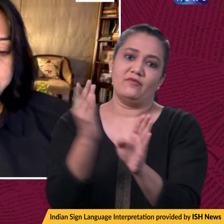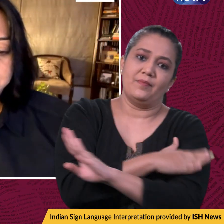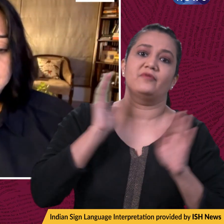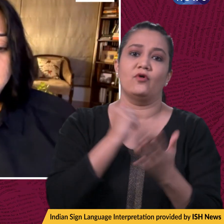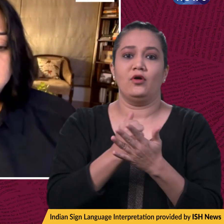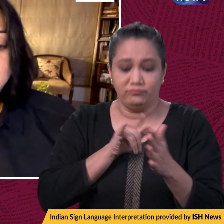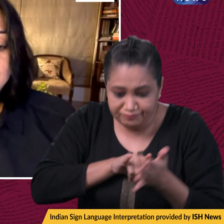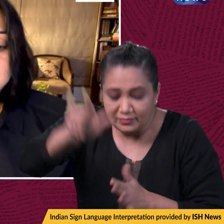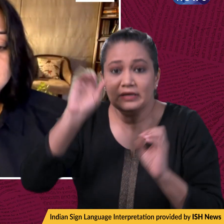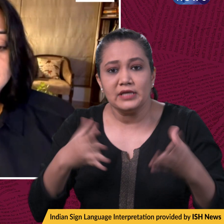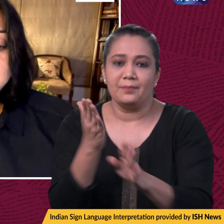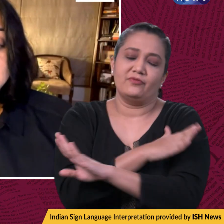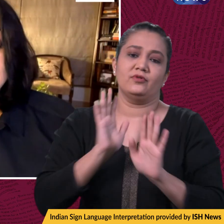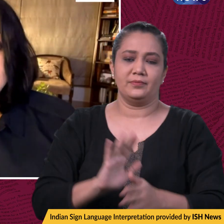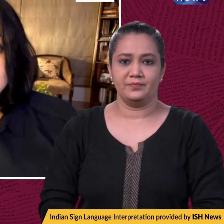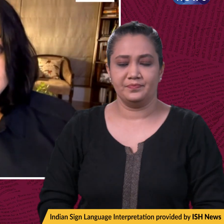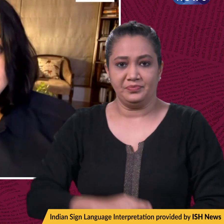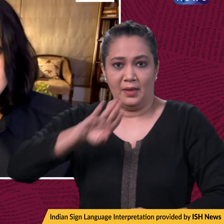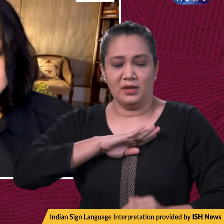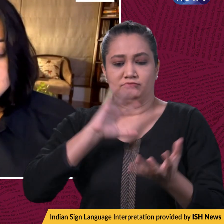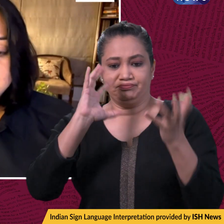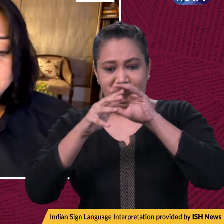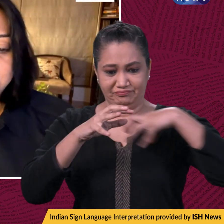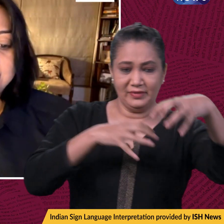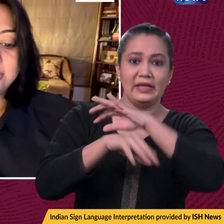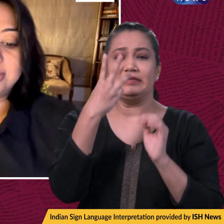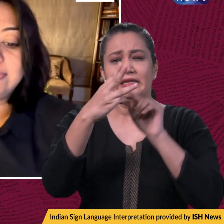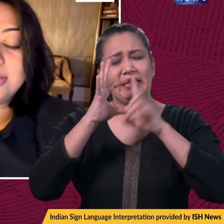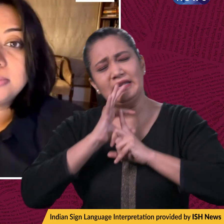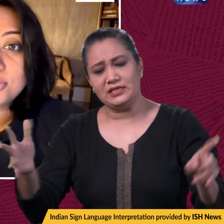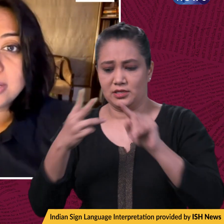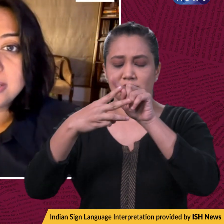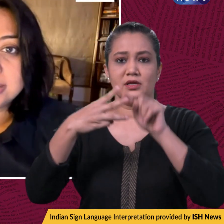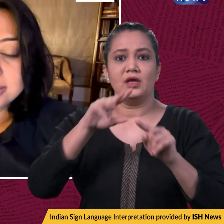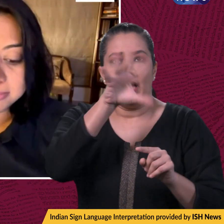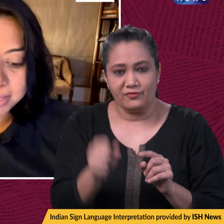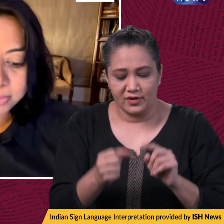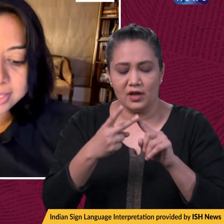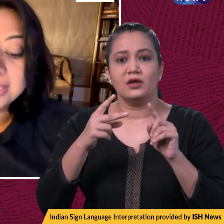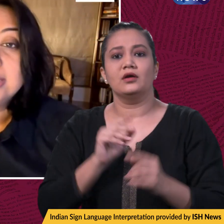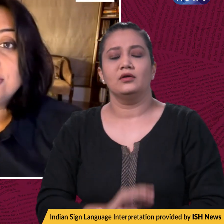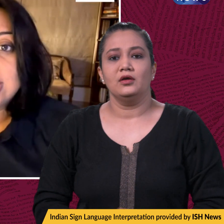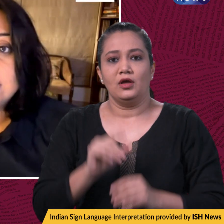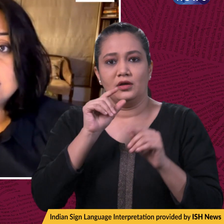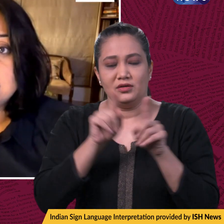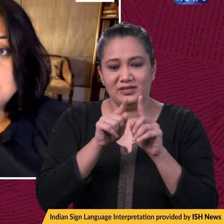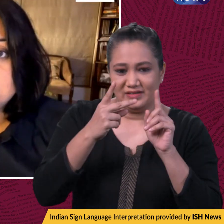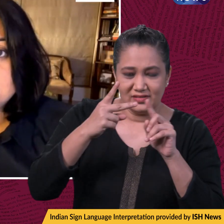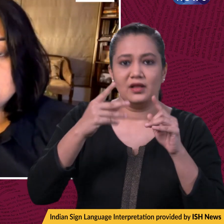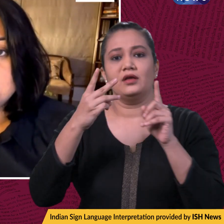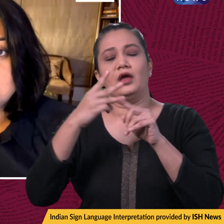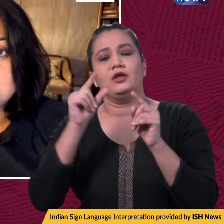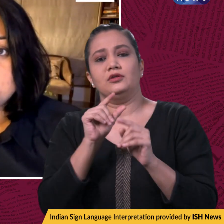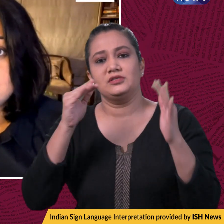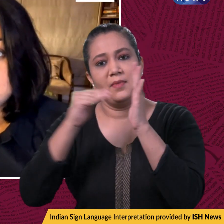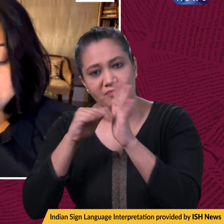before boarding. Maharashtra has categorized 3 countries into high-risk countries, that's South Africa, Botswana, and Zimbabwe. Travelers coming into